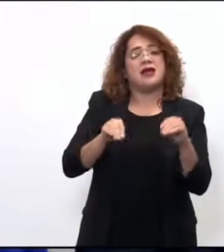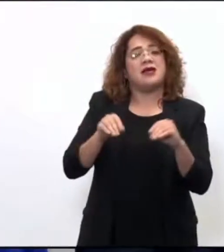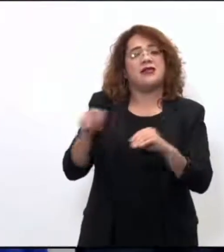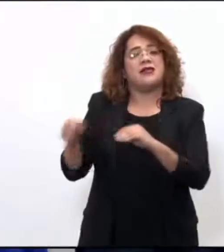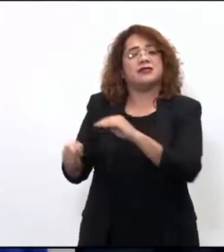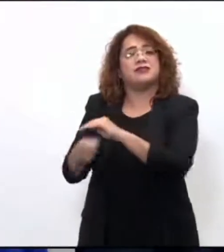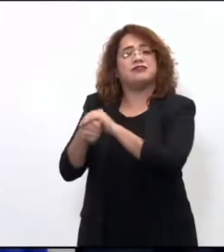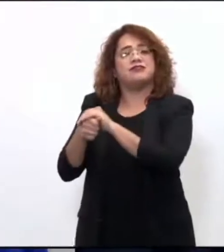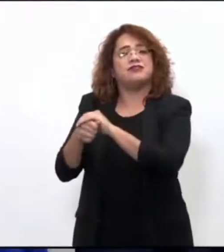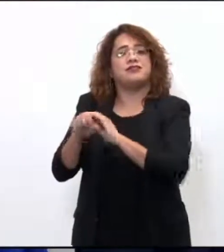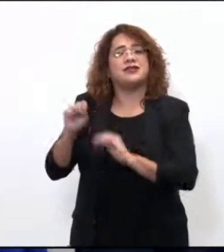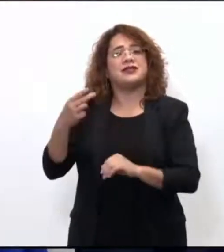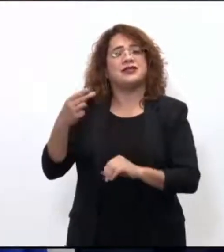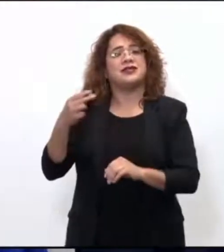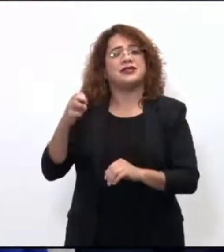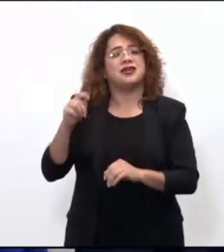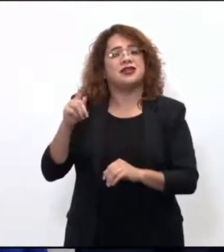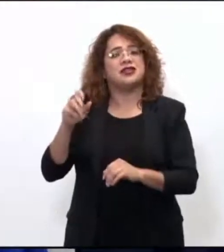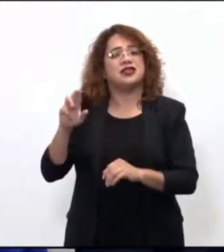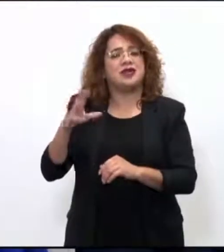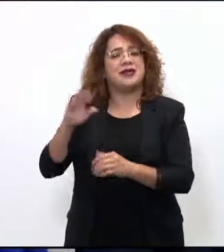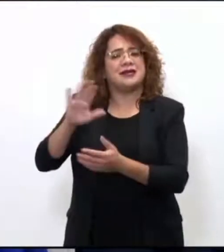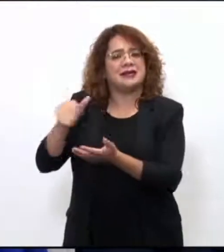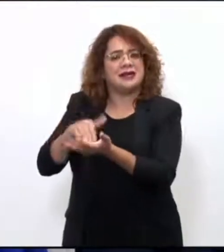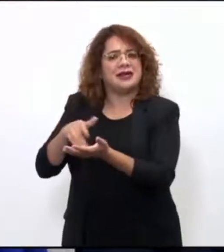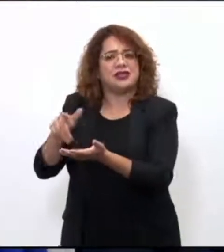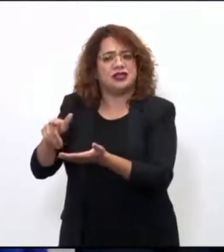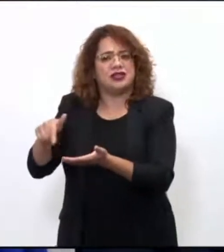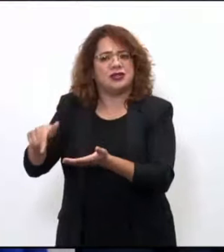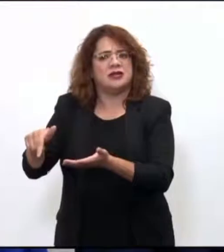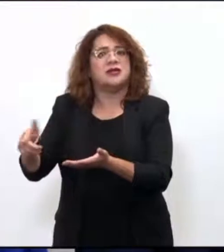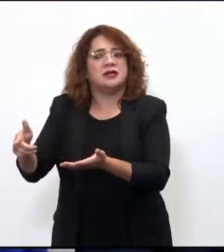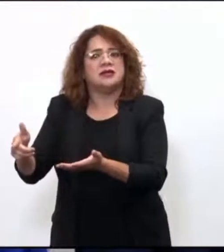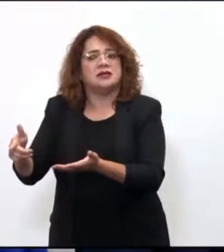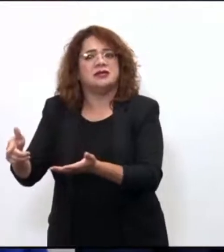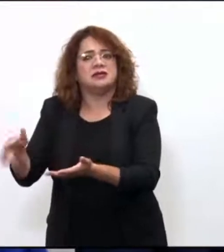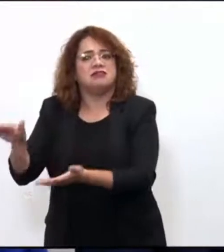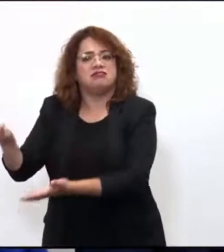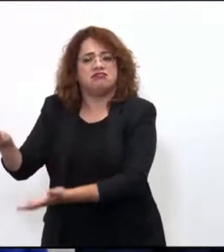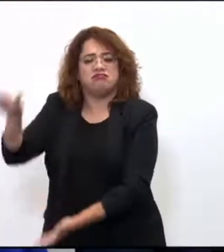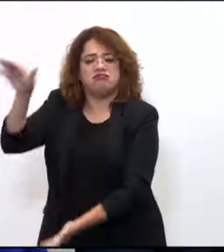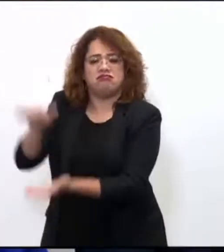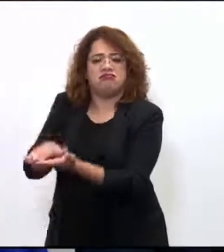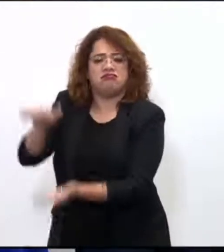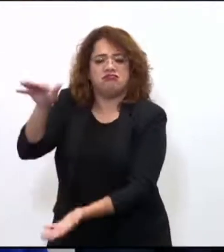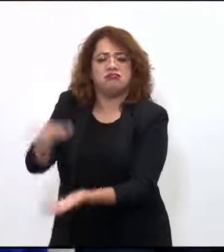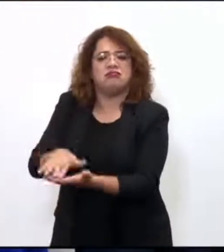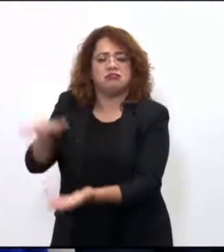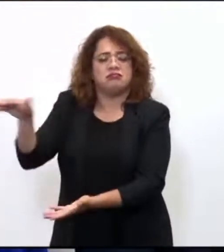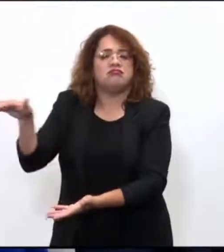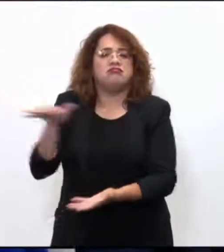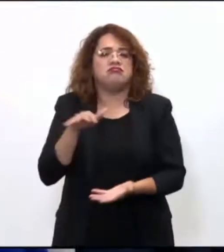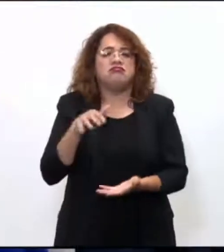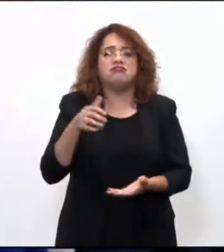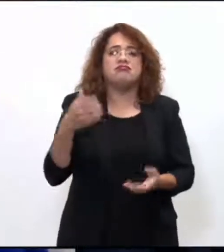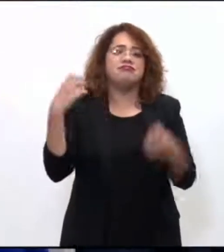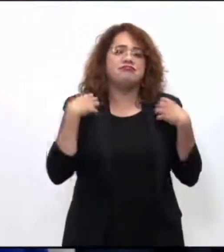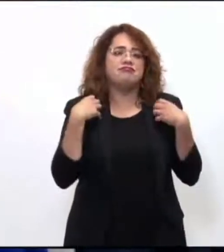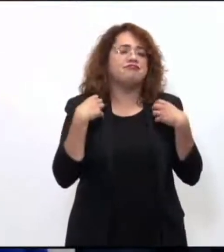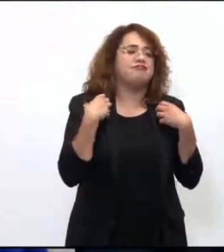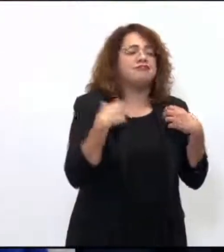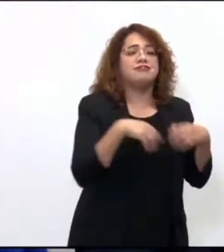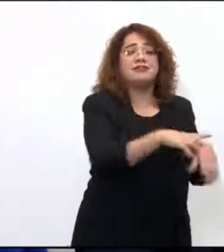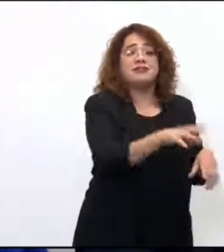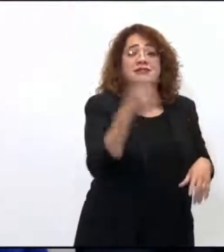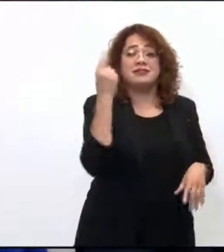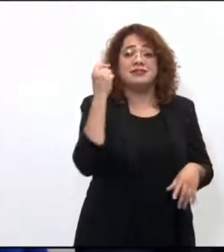a stack of books and other things with them on their way out. So it's really great. Just as a reminder, the drive ends on Saturday. So if